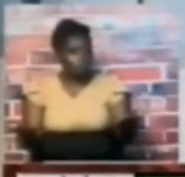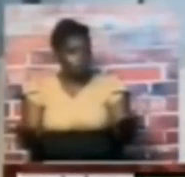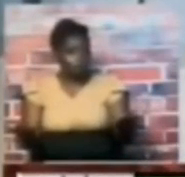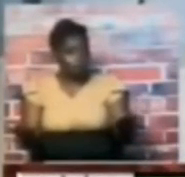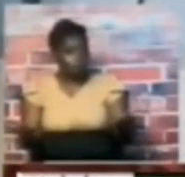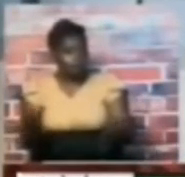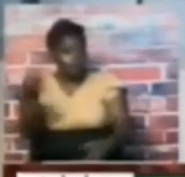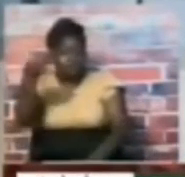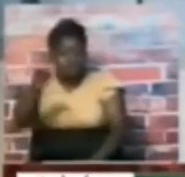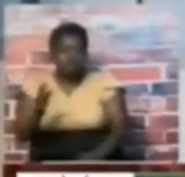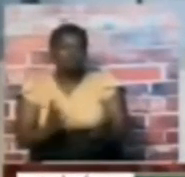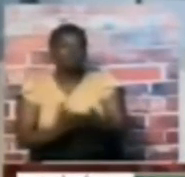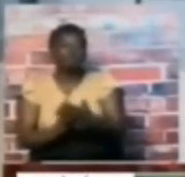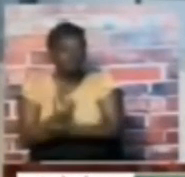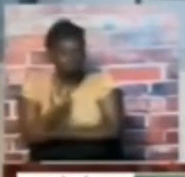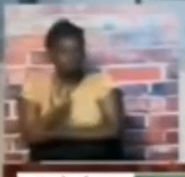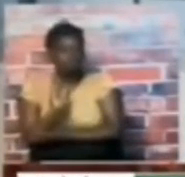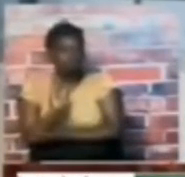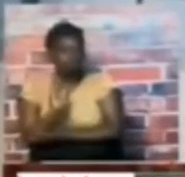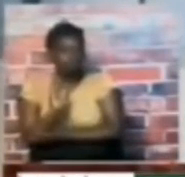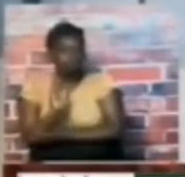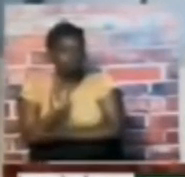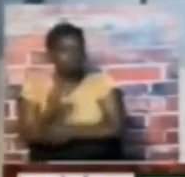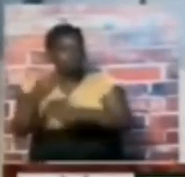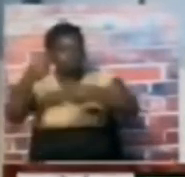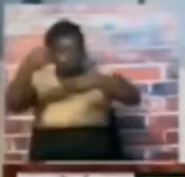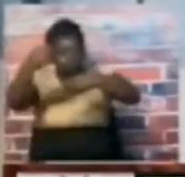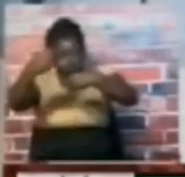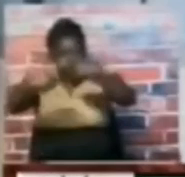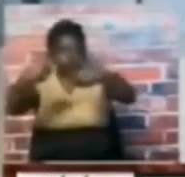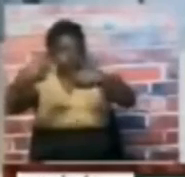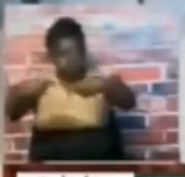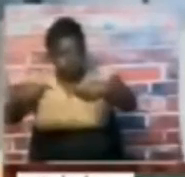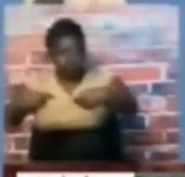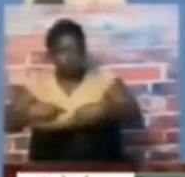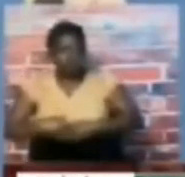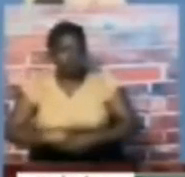Then once we are sure, we move on.